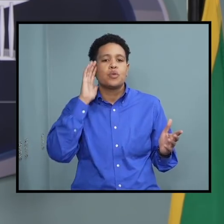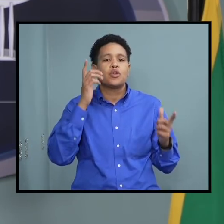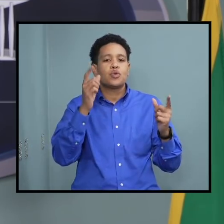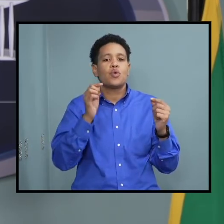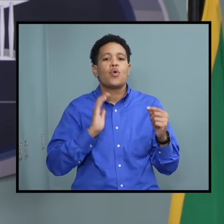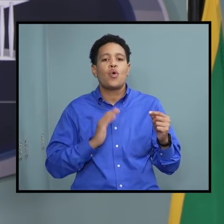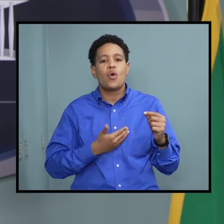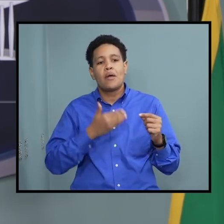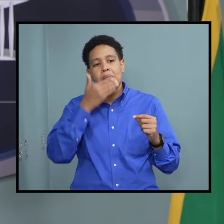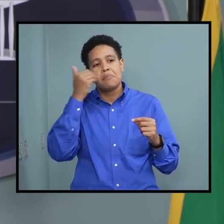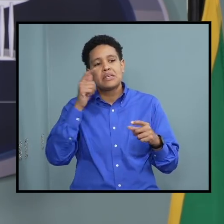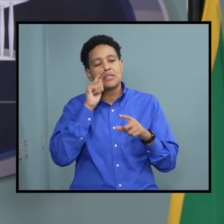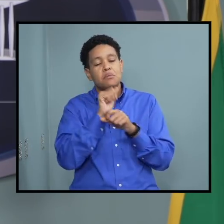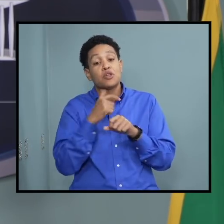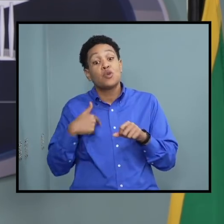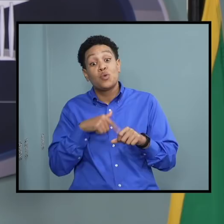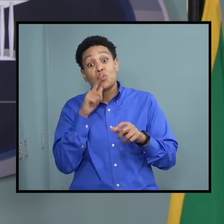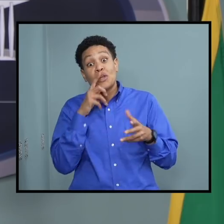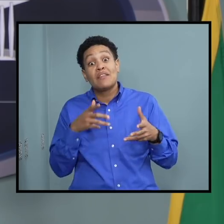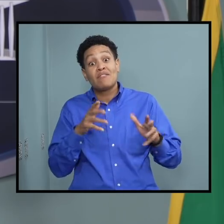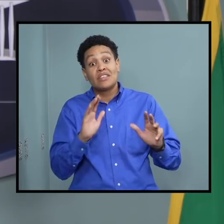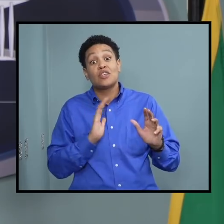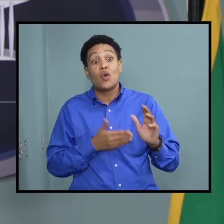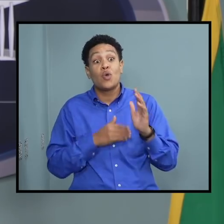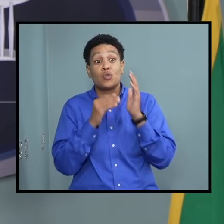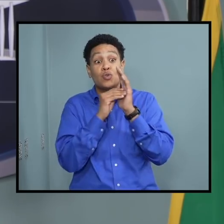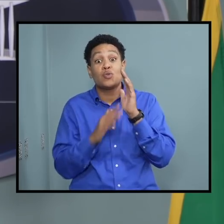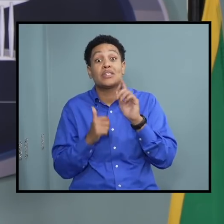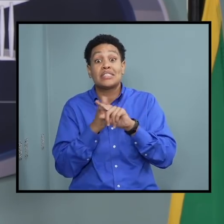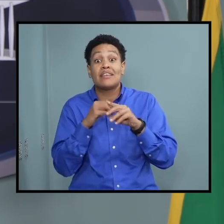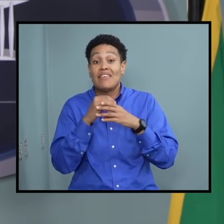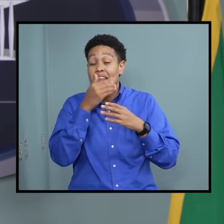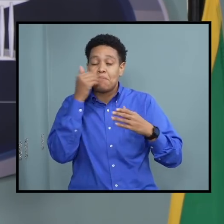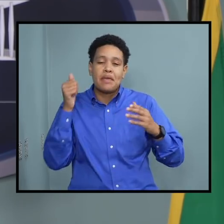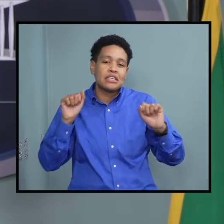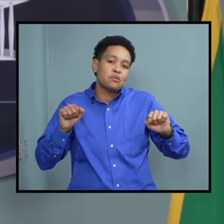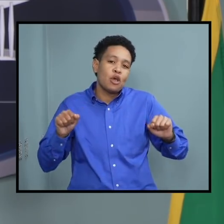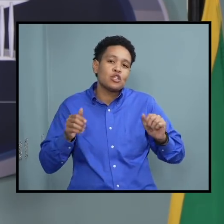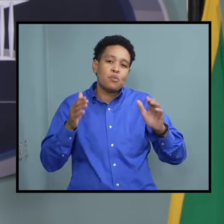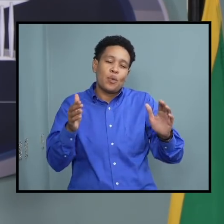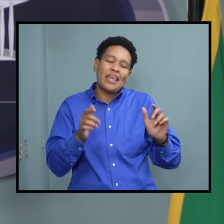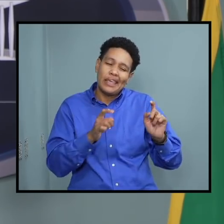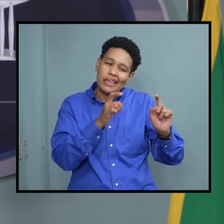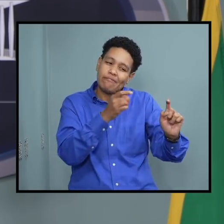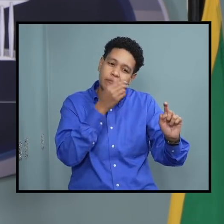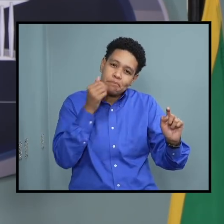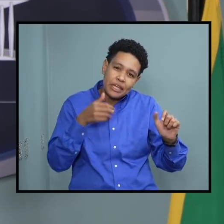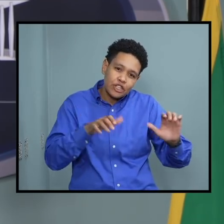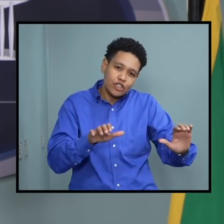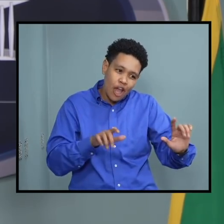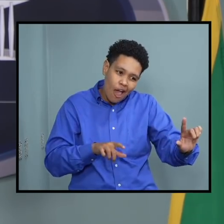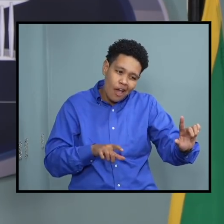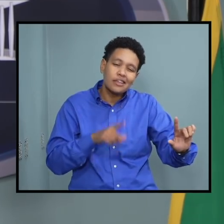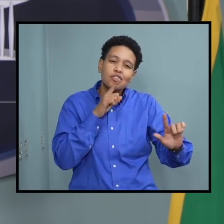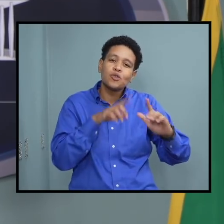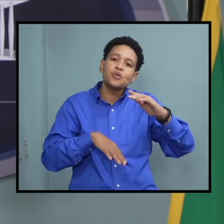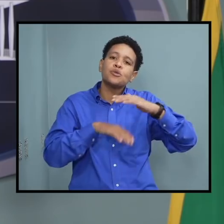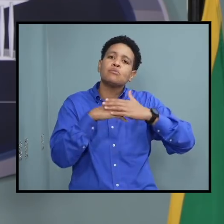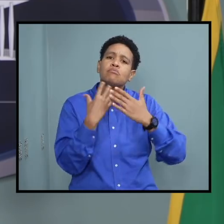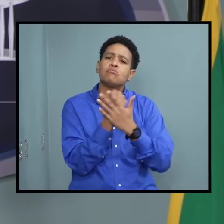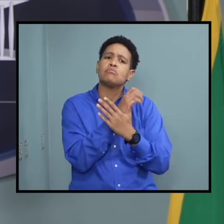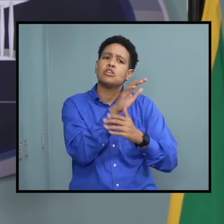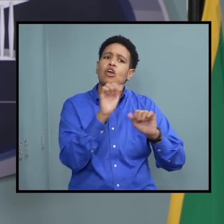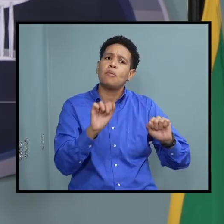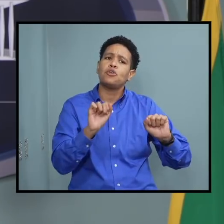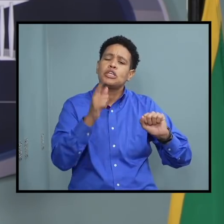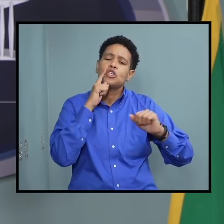to ensure that we facilitate our students in the best possible way, to give them the best chance to maximize their